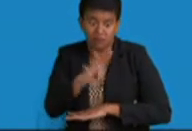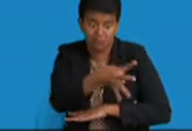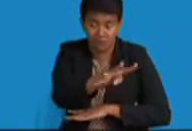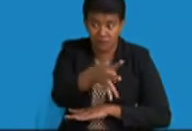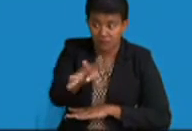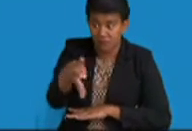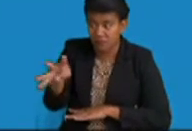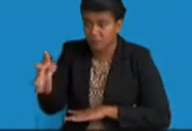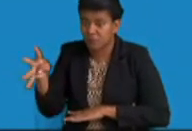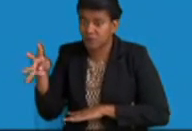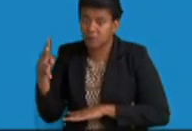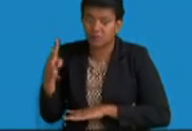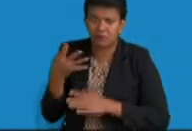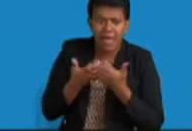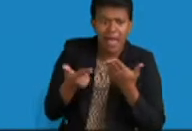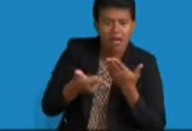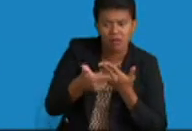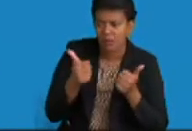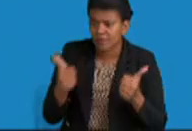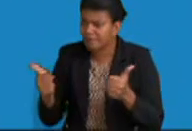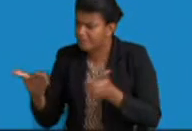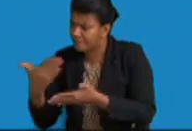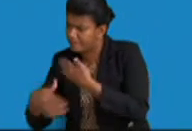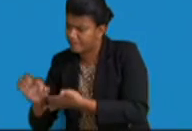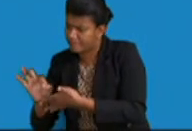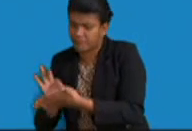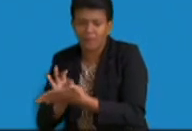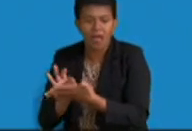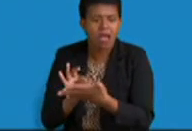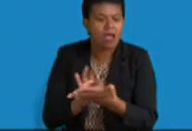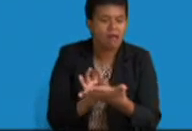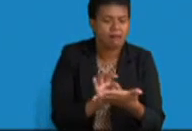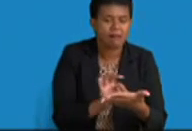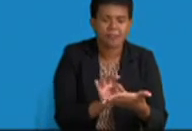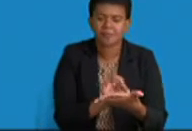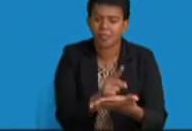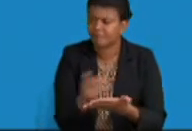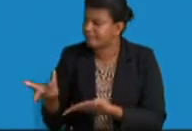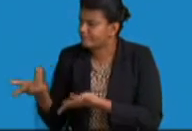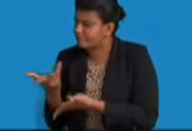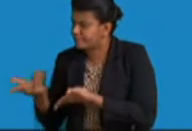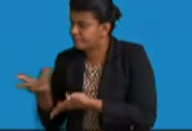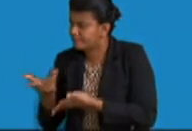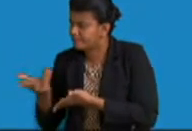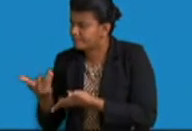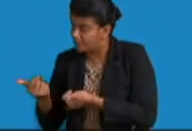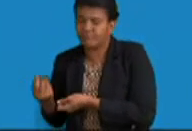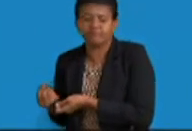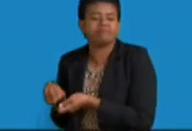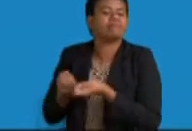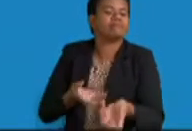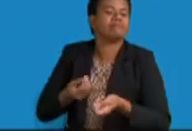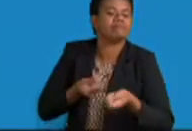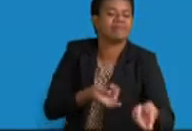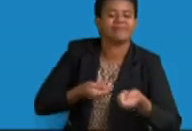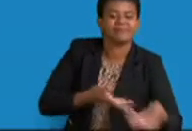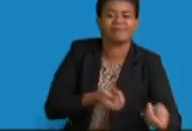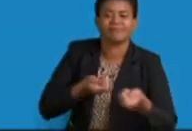on communities and help national authorities develop strategies to respond. To be effective, they need to be